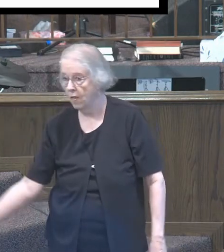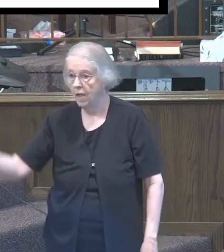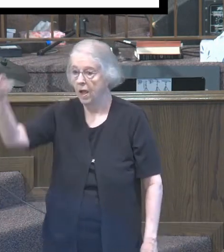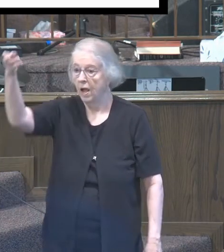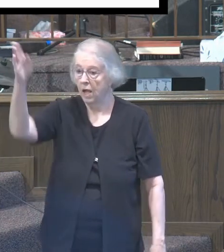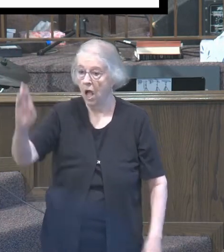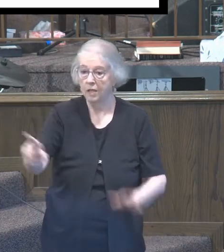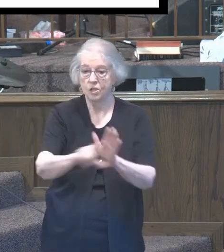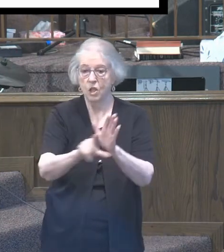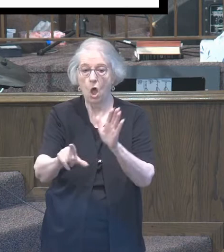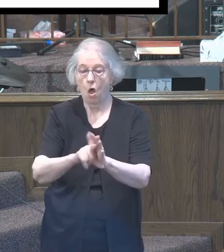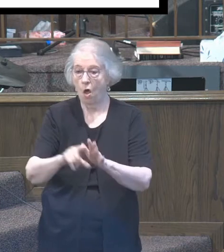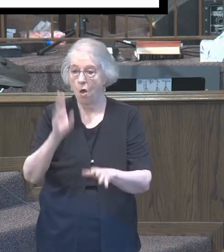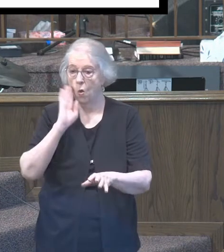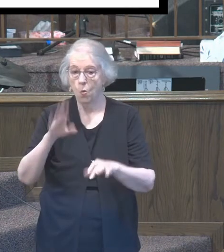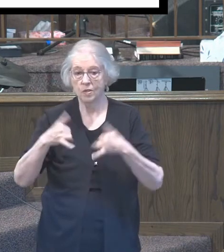and working.